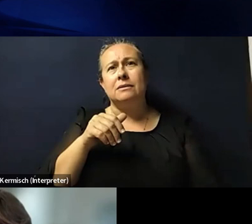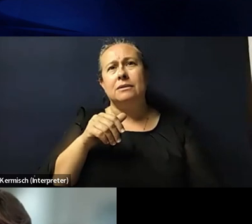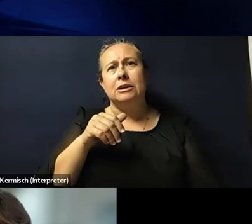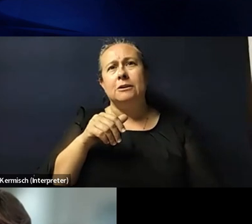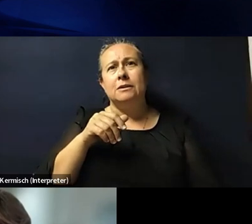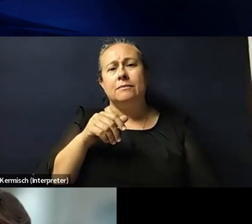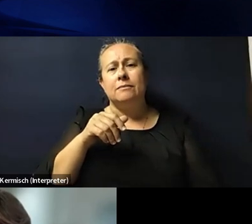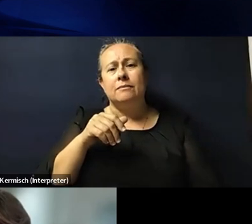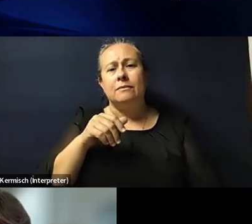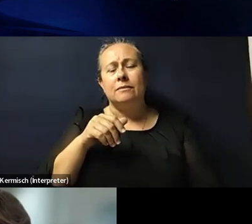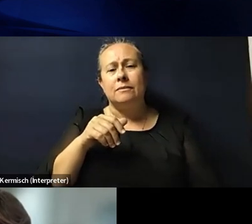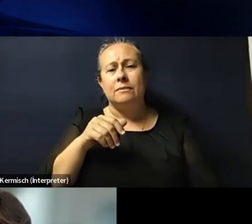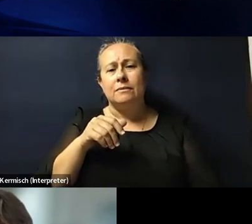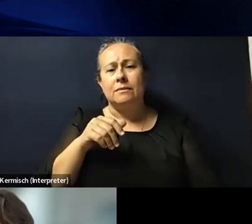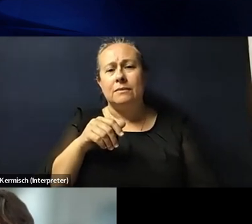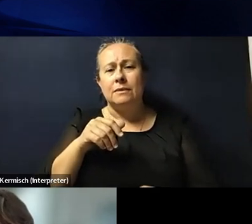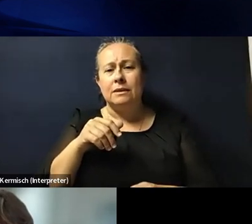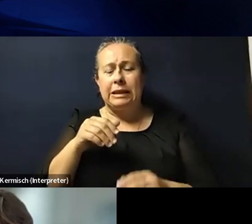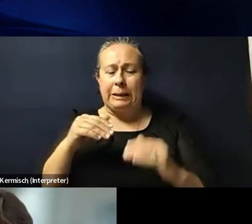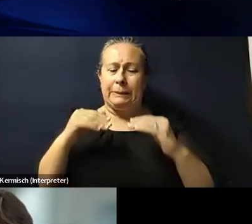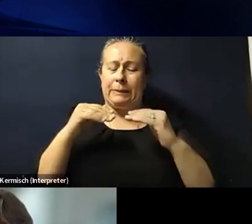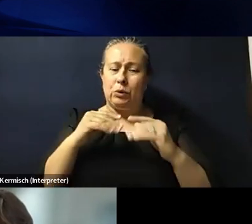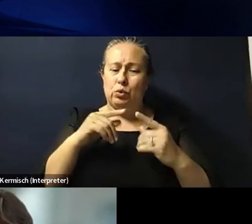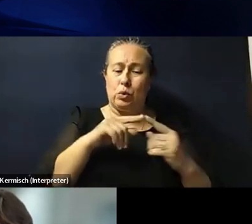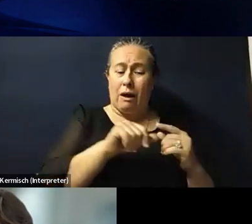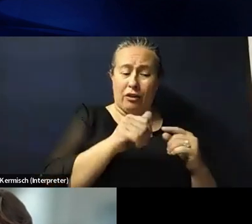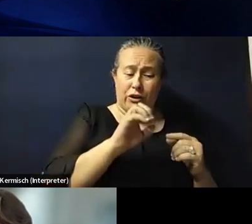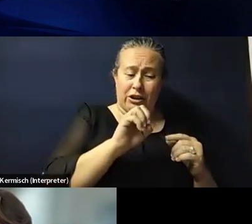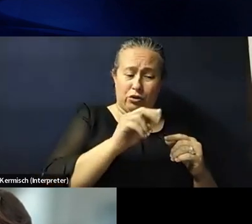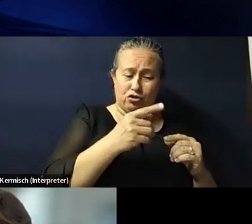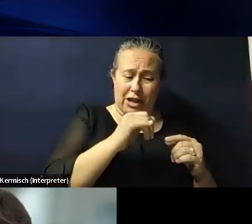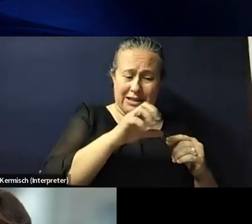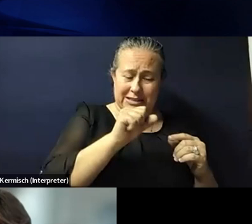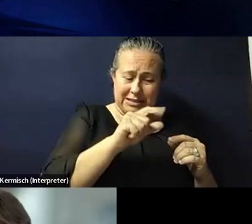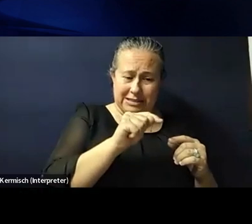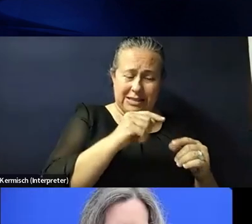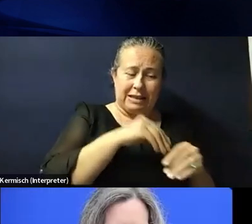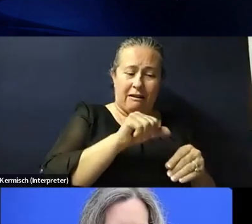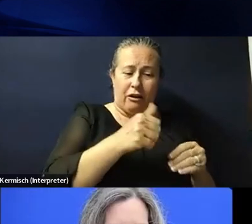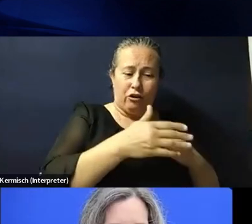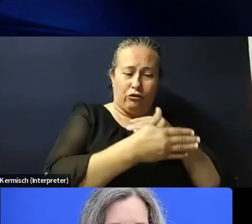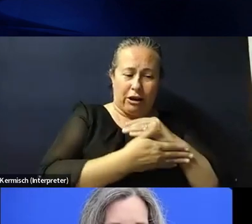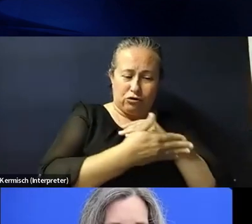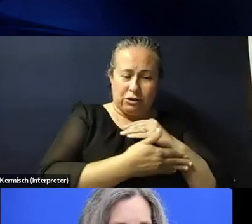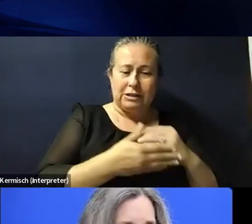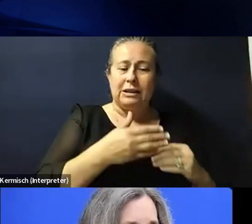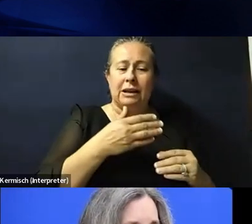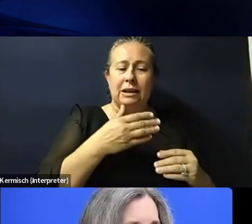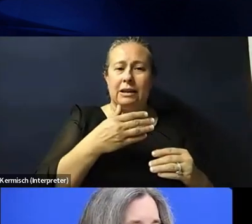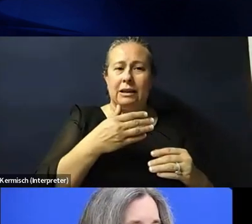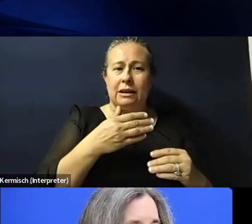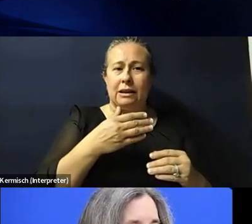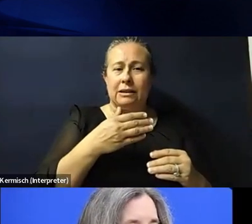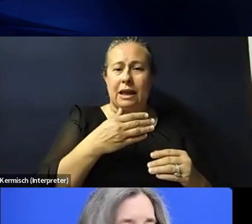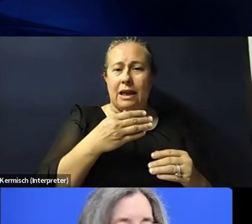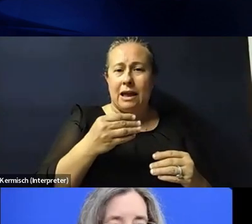it wasn't really an aspect of negative eugenics that we see in other countries. And first of all, McLean Yersley